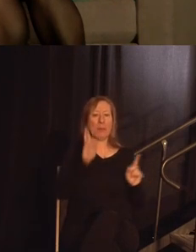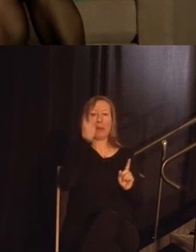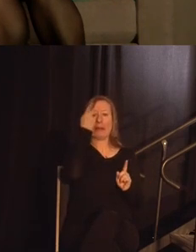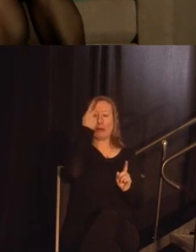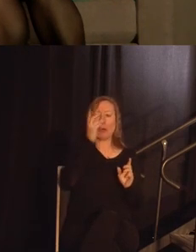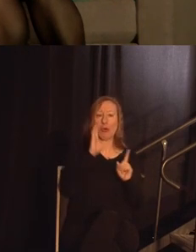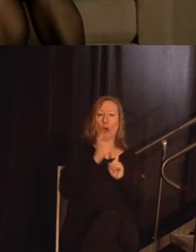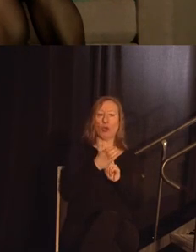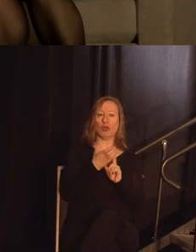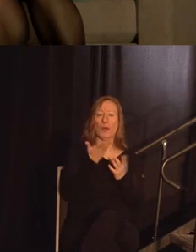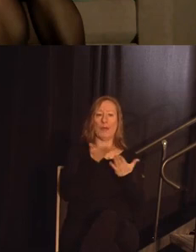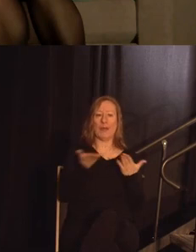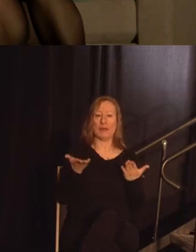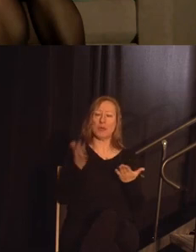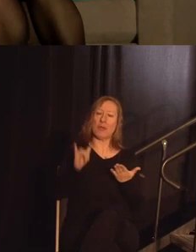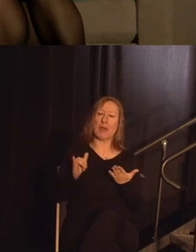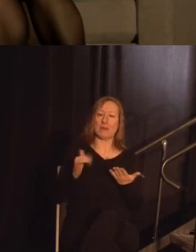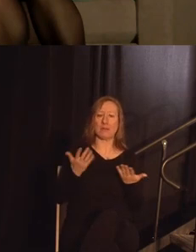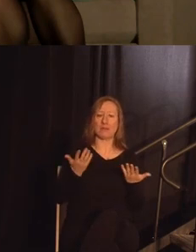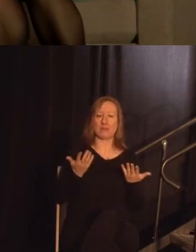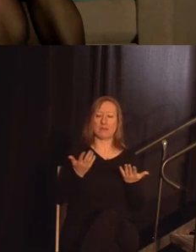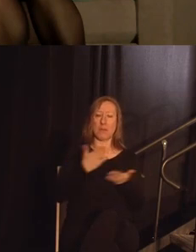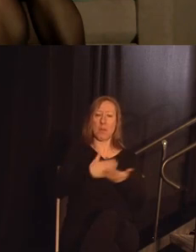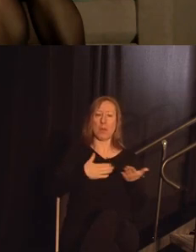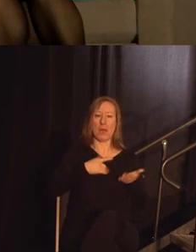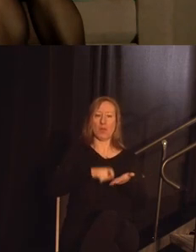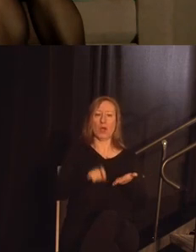cultural thing. So there's that side of my writing too.